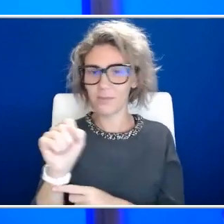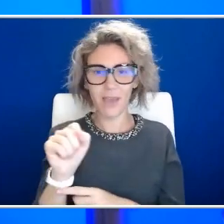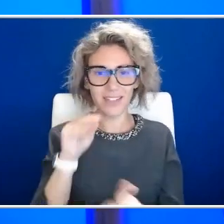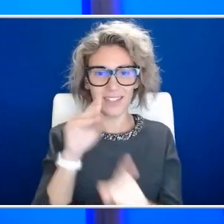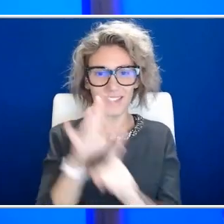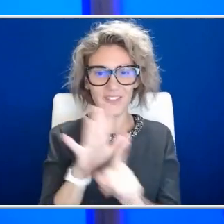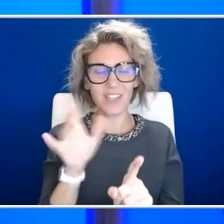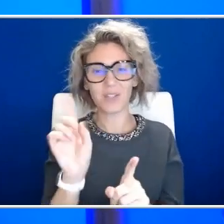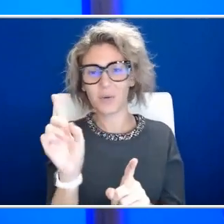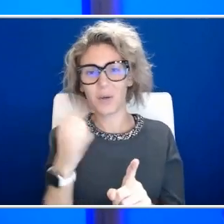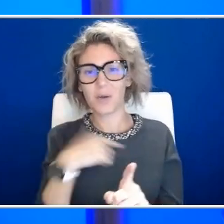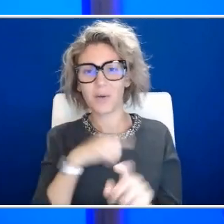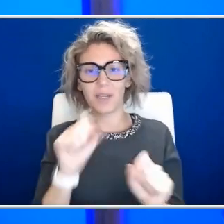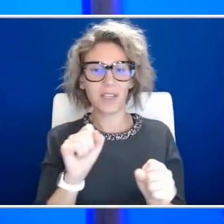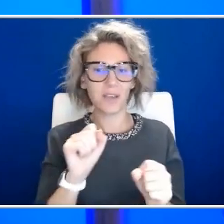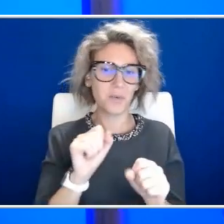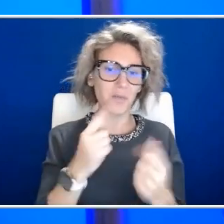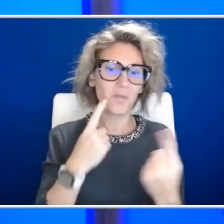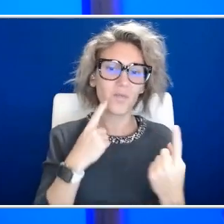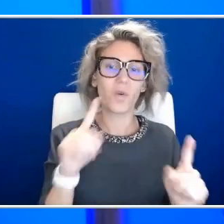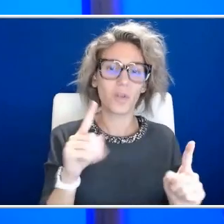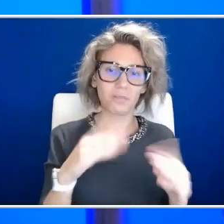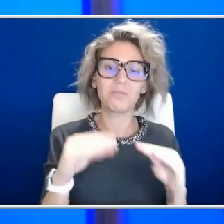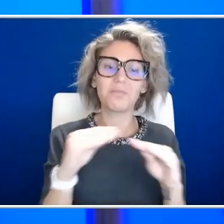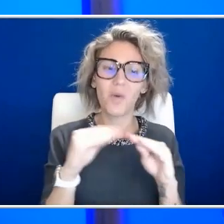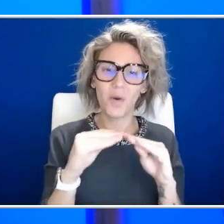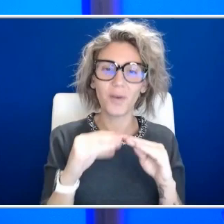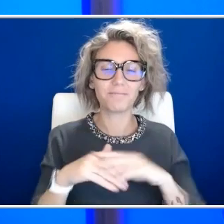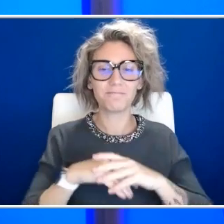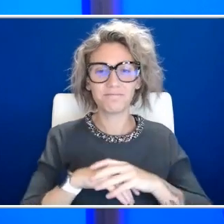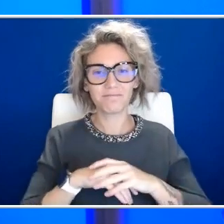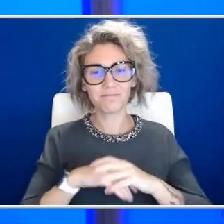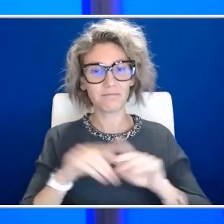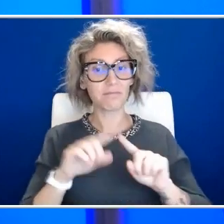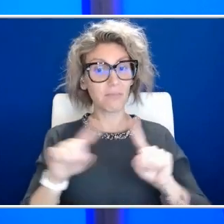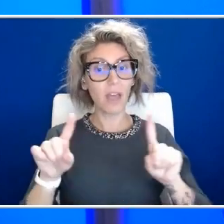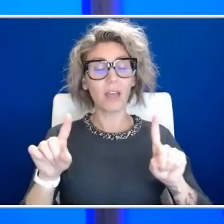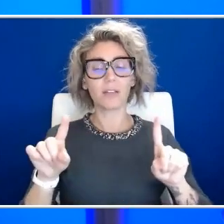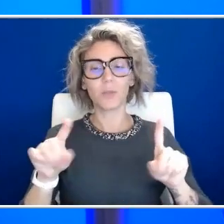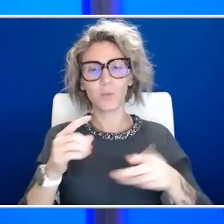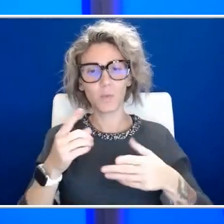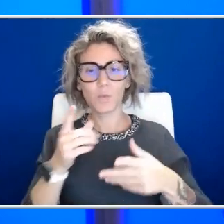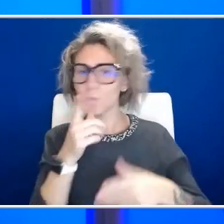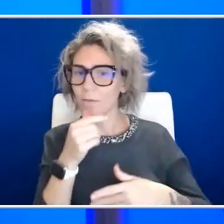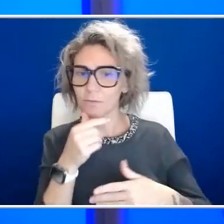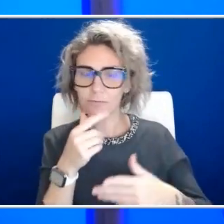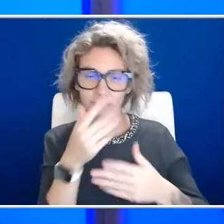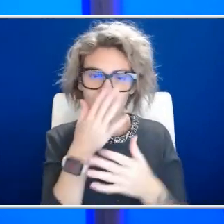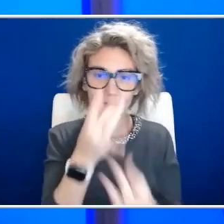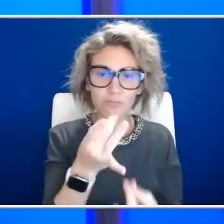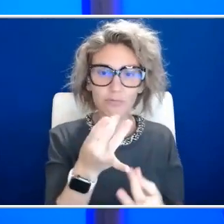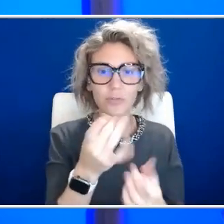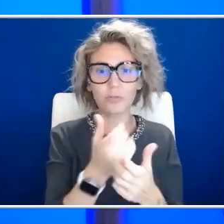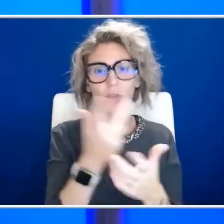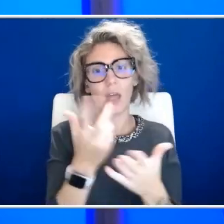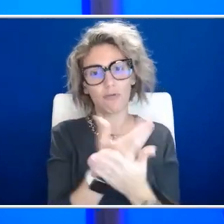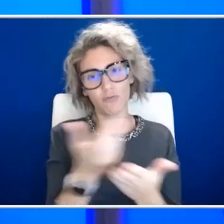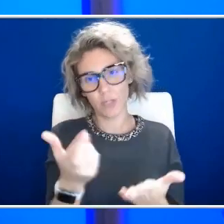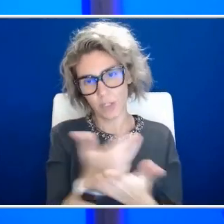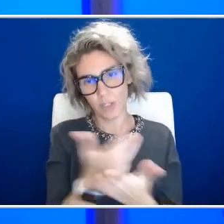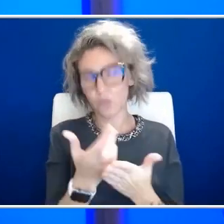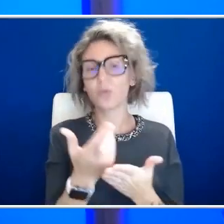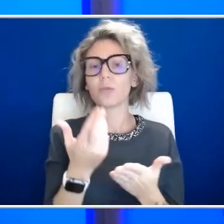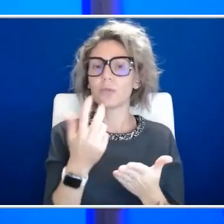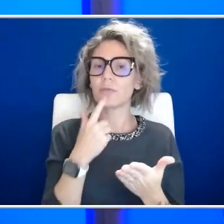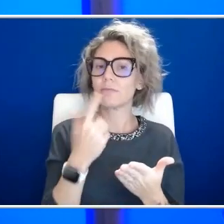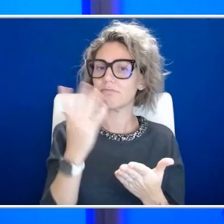can work more. But whoever is interested in doing so, there are a lot of resources, as I mentioned